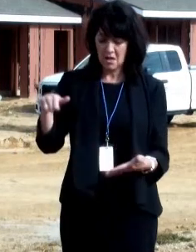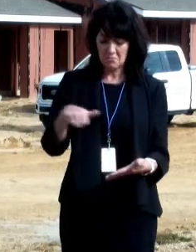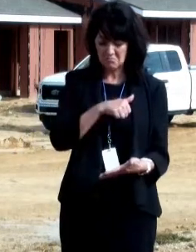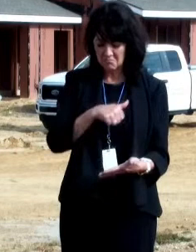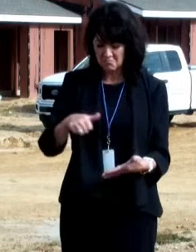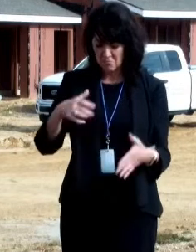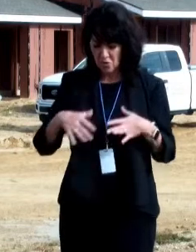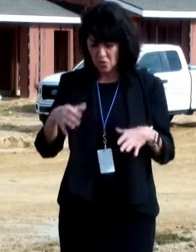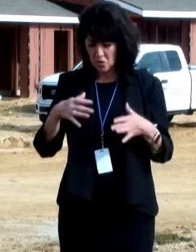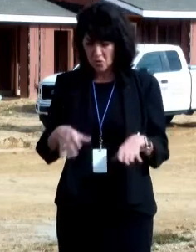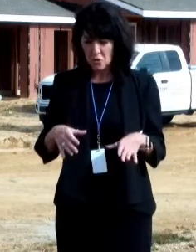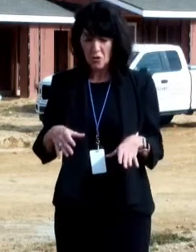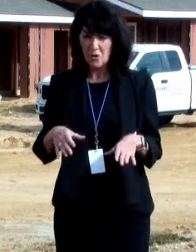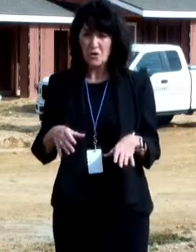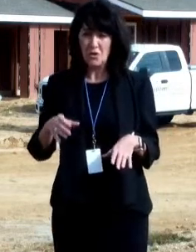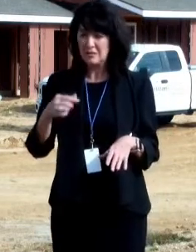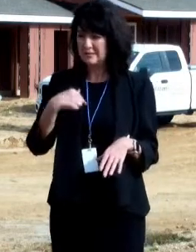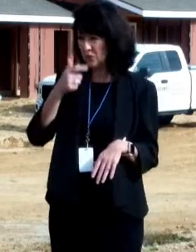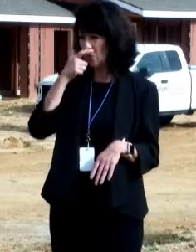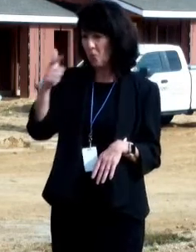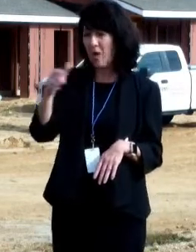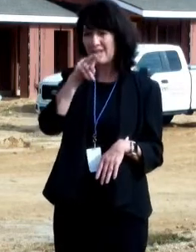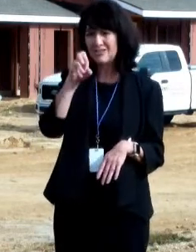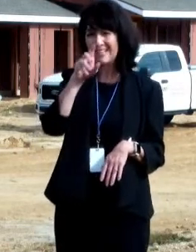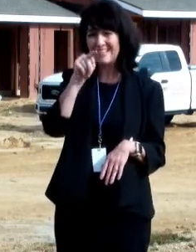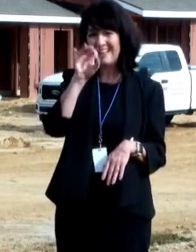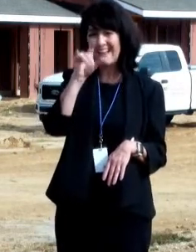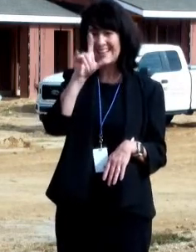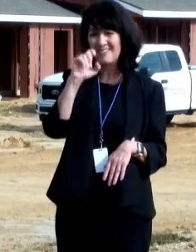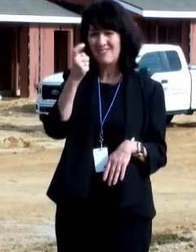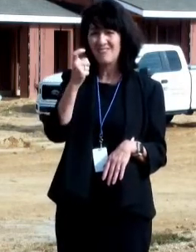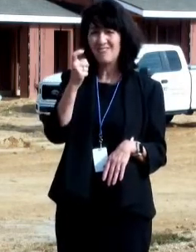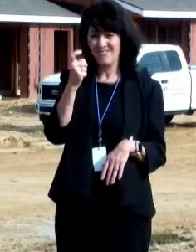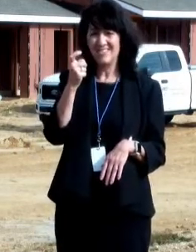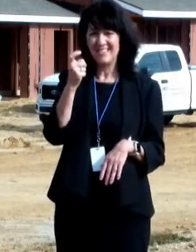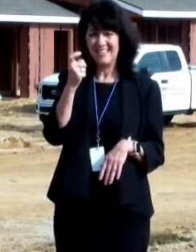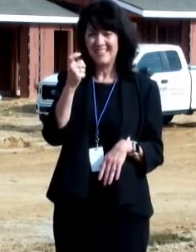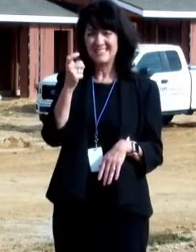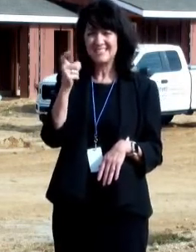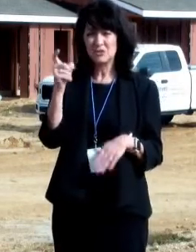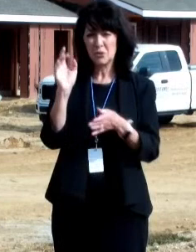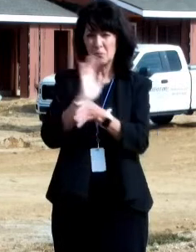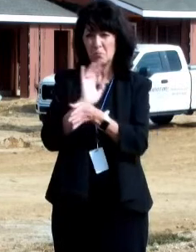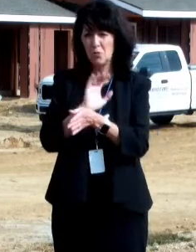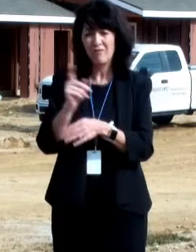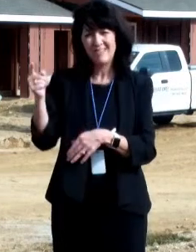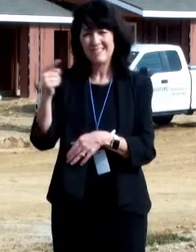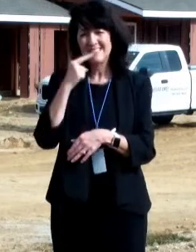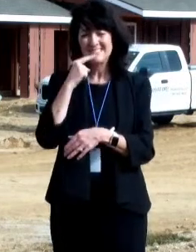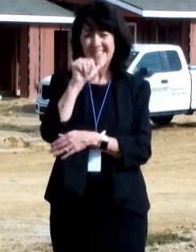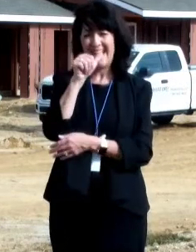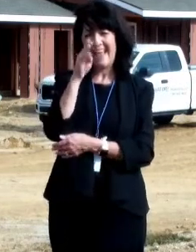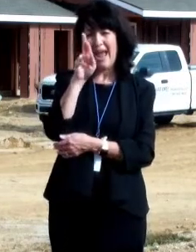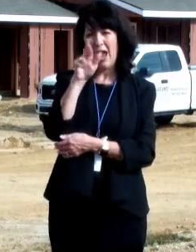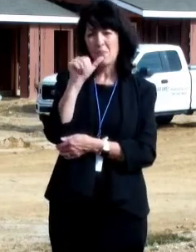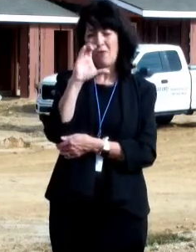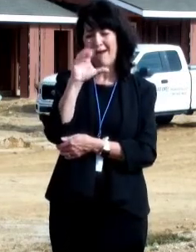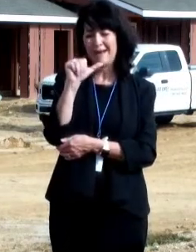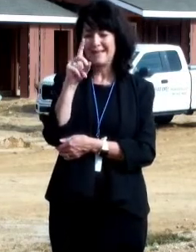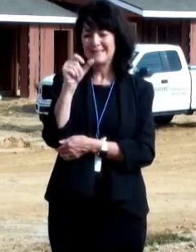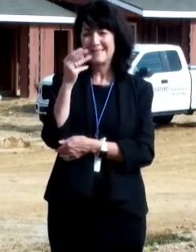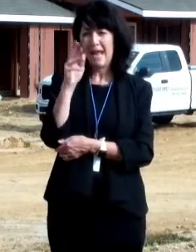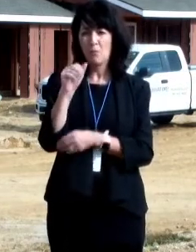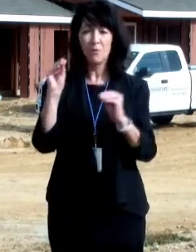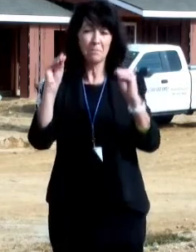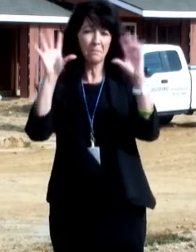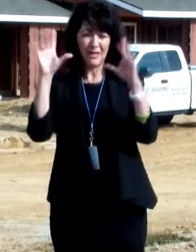that came to me. I was actually watching a Netflix movie, and the girl said the word abracadabra, and she said that the word abracadabra